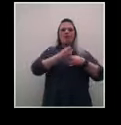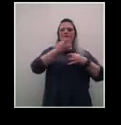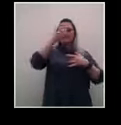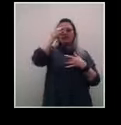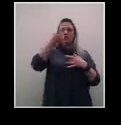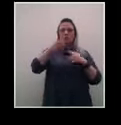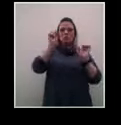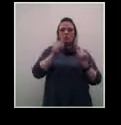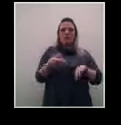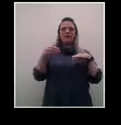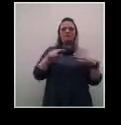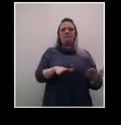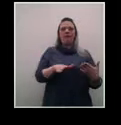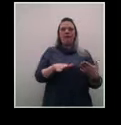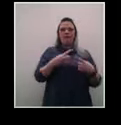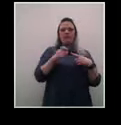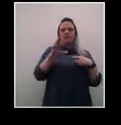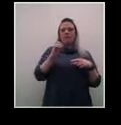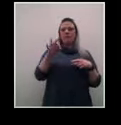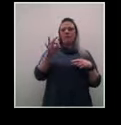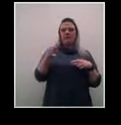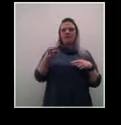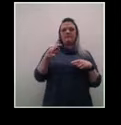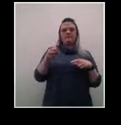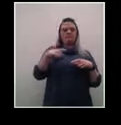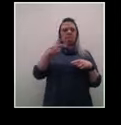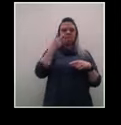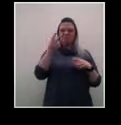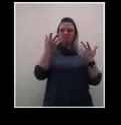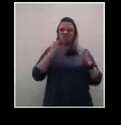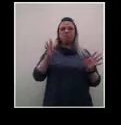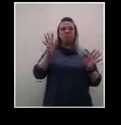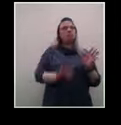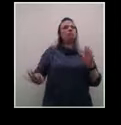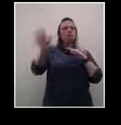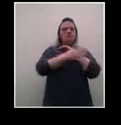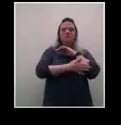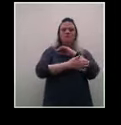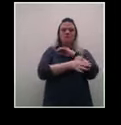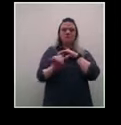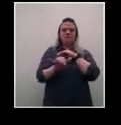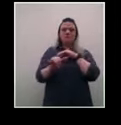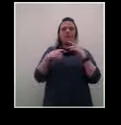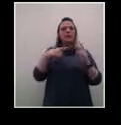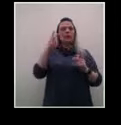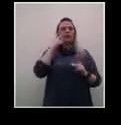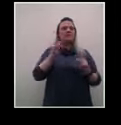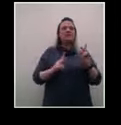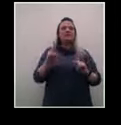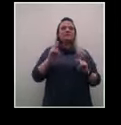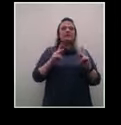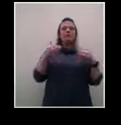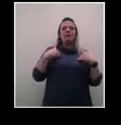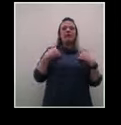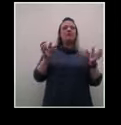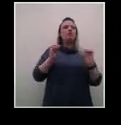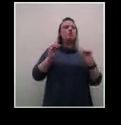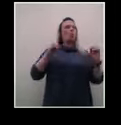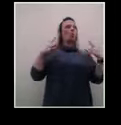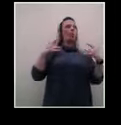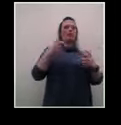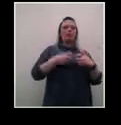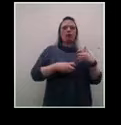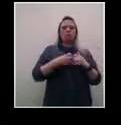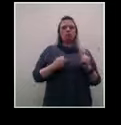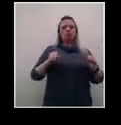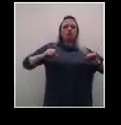can die from COVID-19. We've seen that here, and we've seen it elsewhere across the country. We've seen individuals who have no underlying health conditions